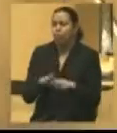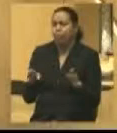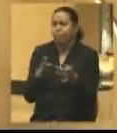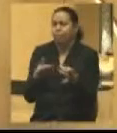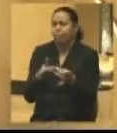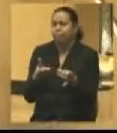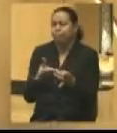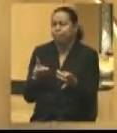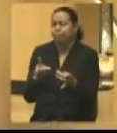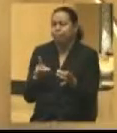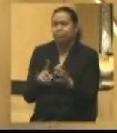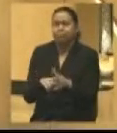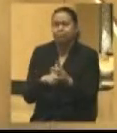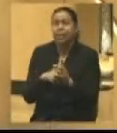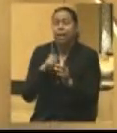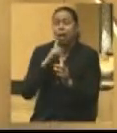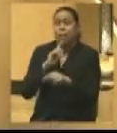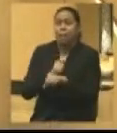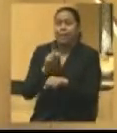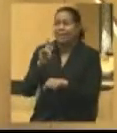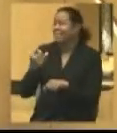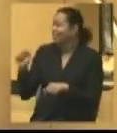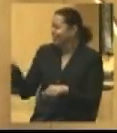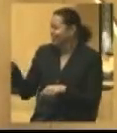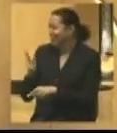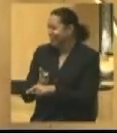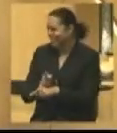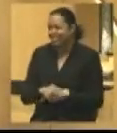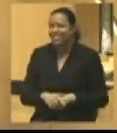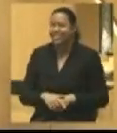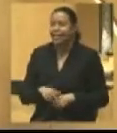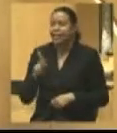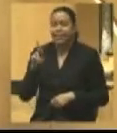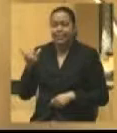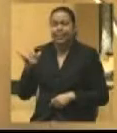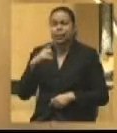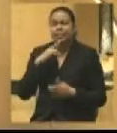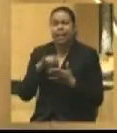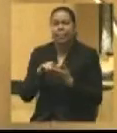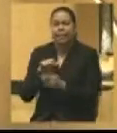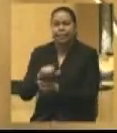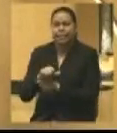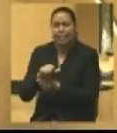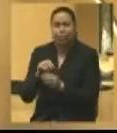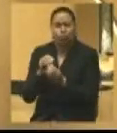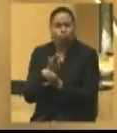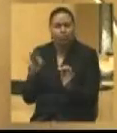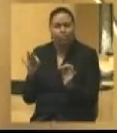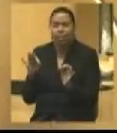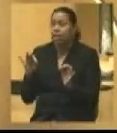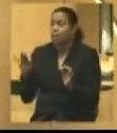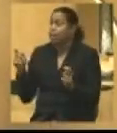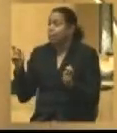anecdote based in Kentucky. They're in Kentucky, that the right. slaves I get that right. were free, or the masters said the slaves were